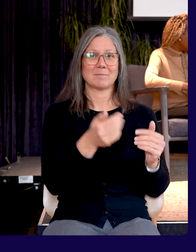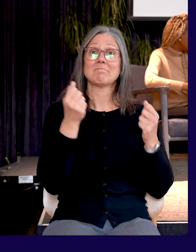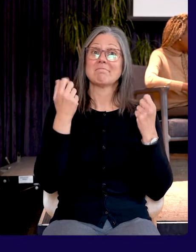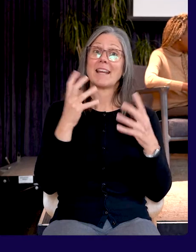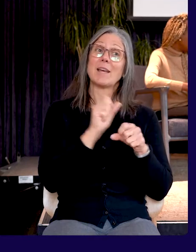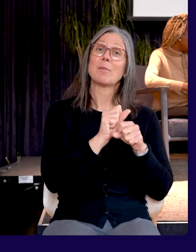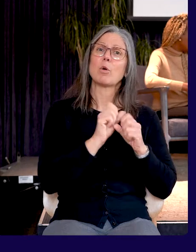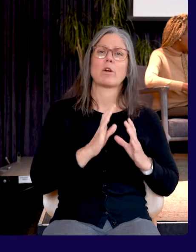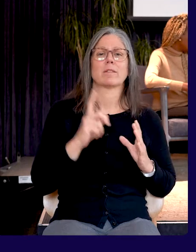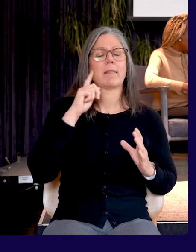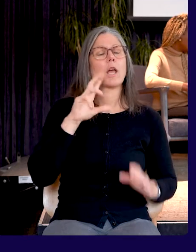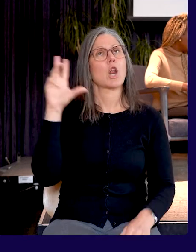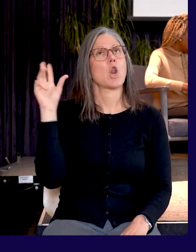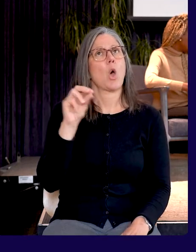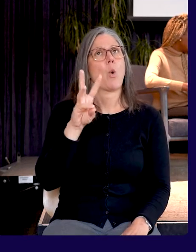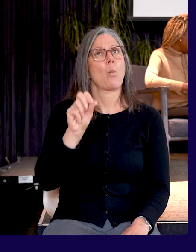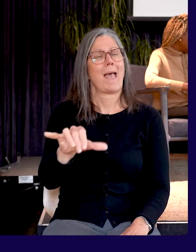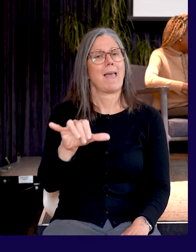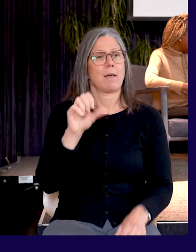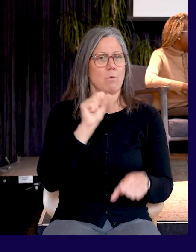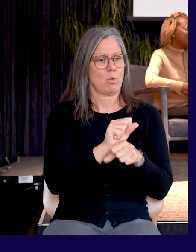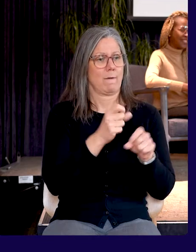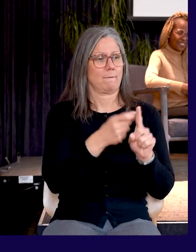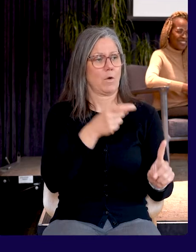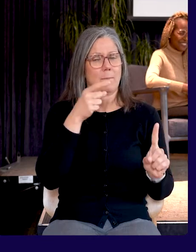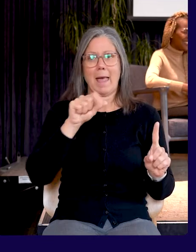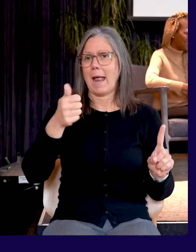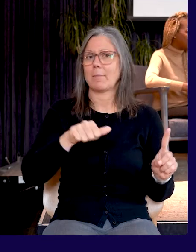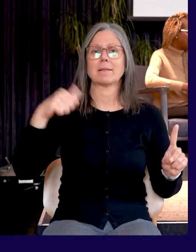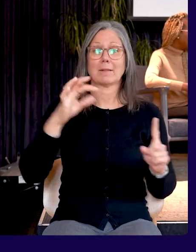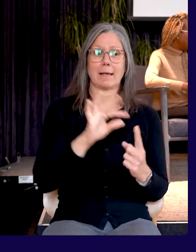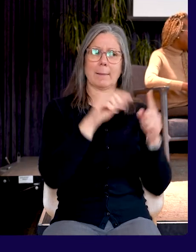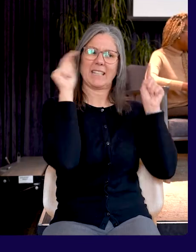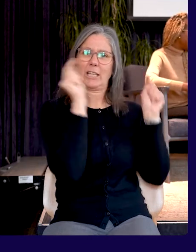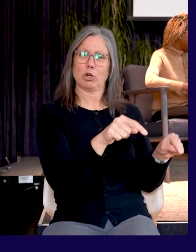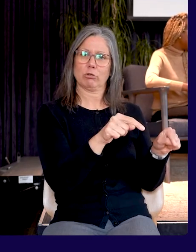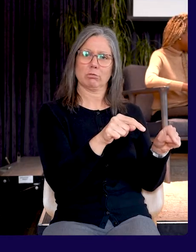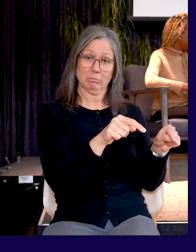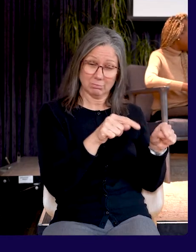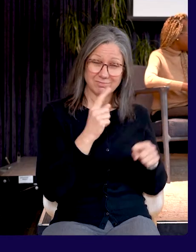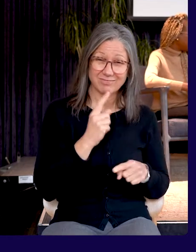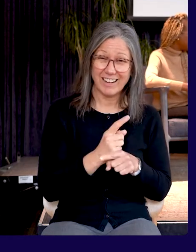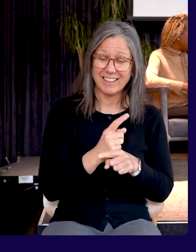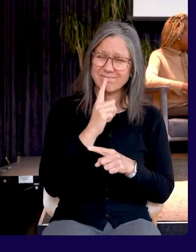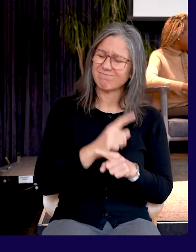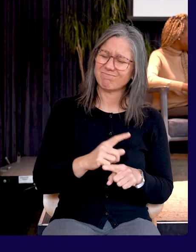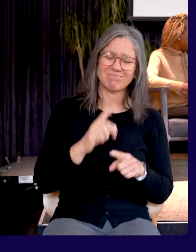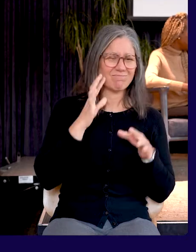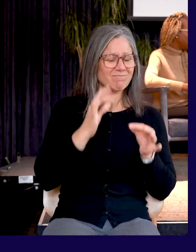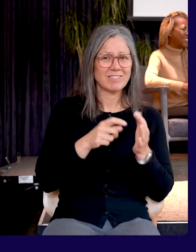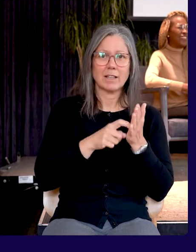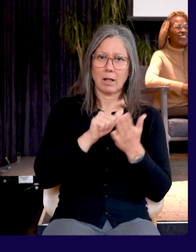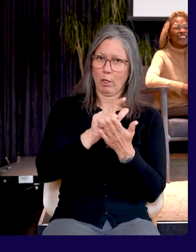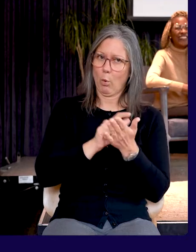founding sponsor, Indeed, our supporting sponsor, Notley, and our media partner, the Texas Tribune. Thank you all for making today possible. And